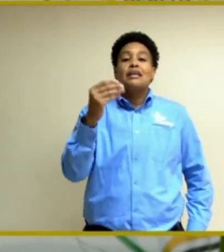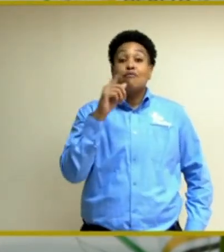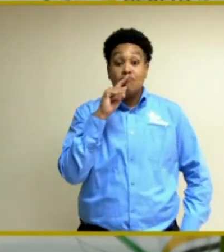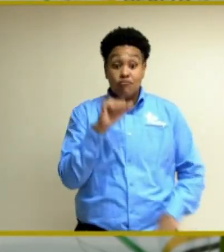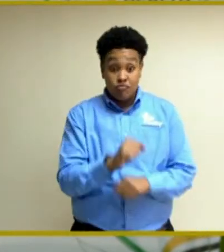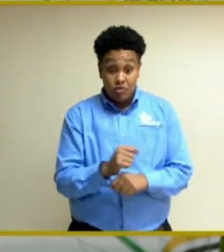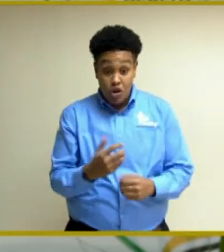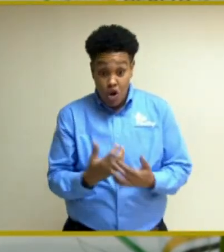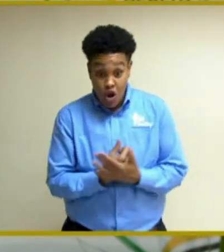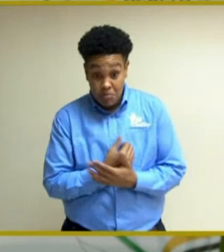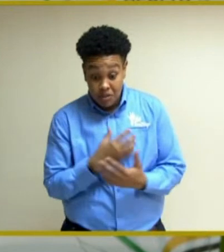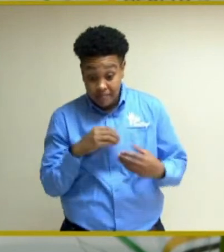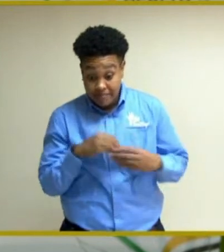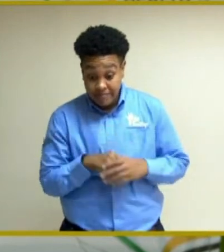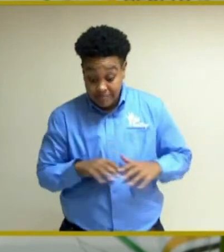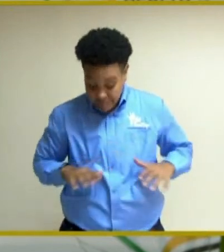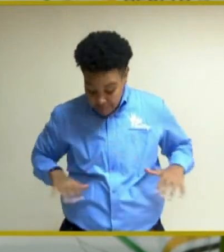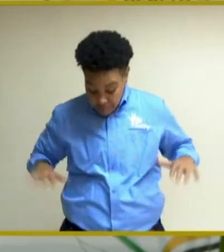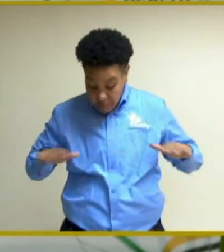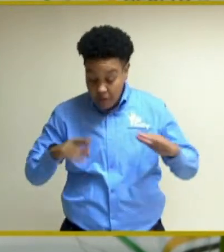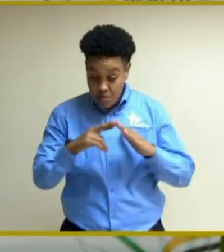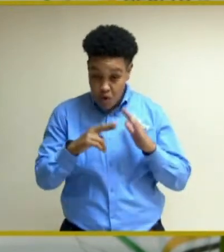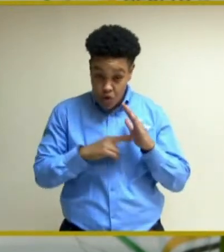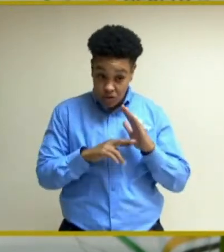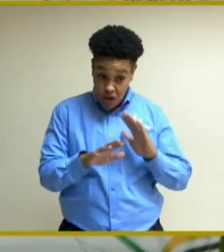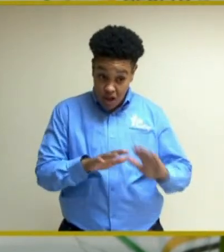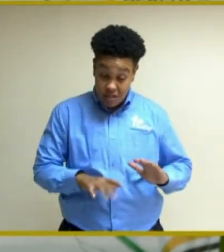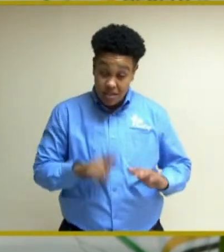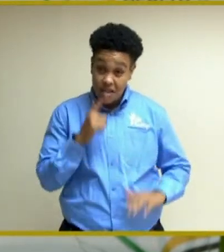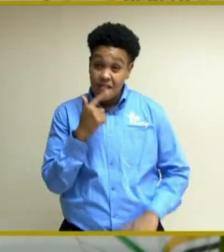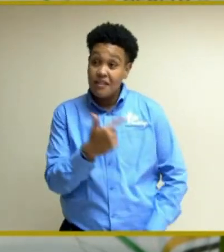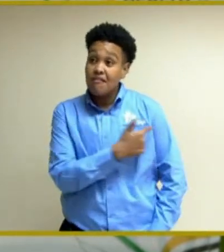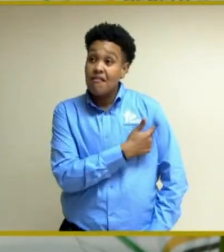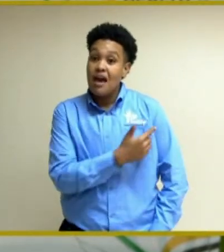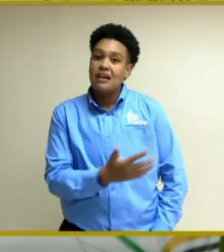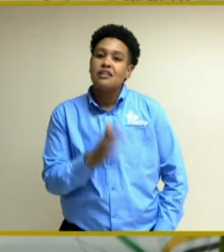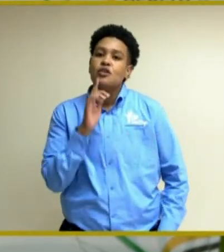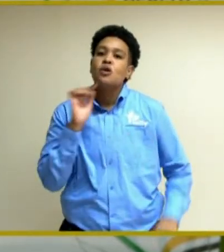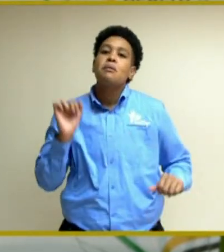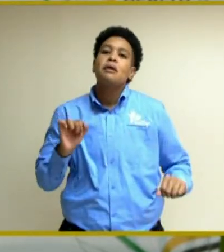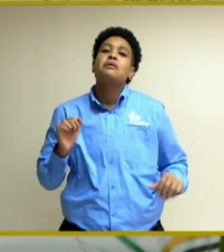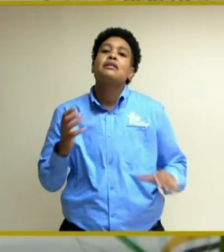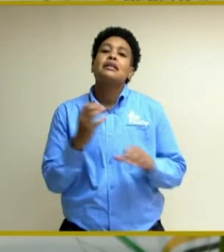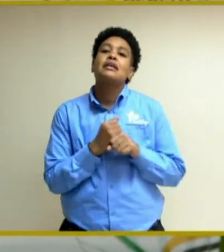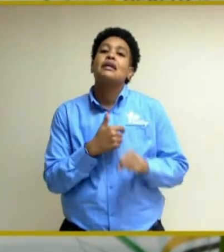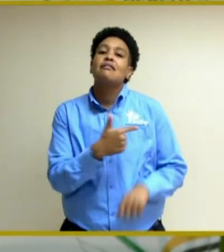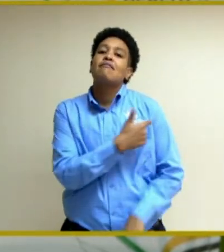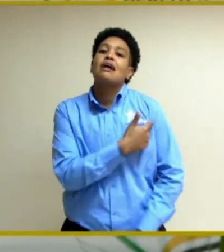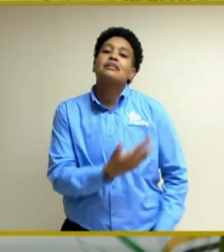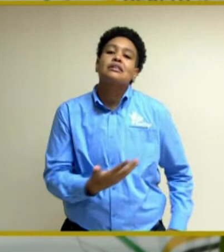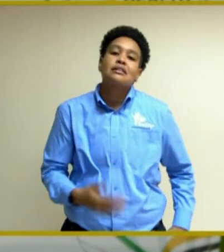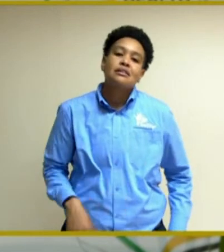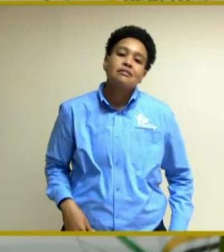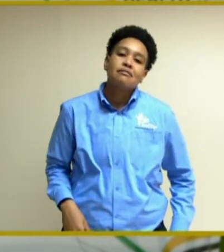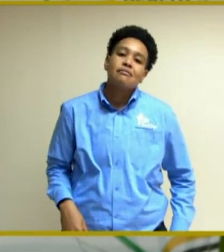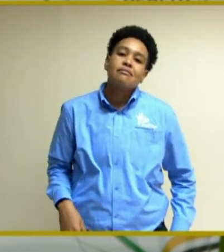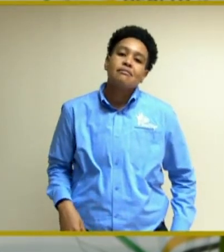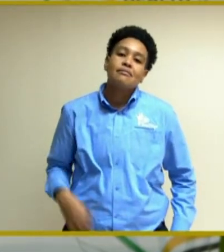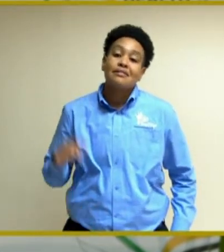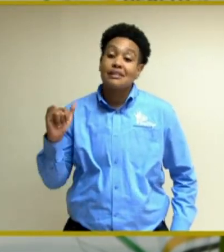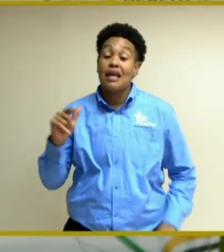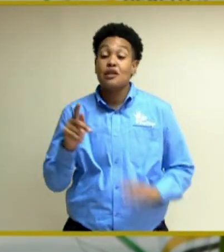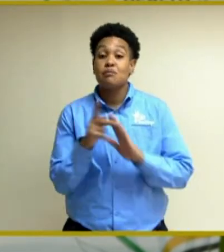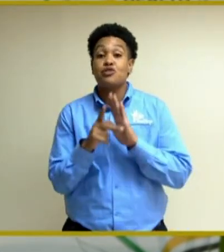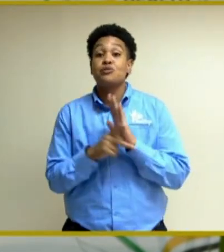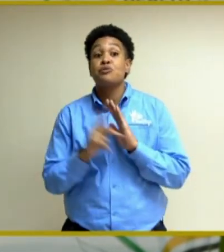opportunity within the protocols of the vaccine to be able to access that vaccine. And that principle,